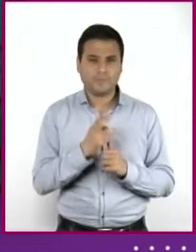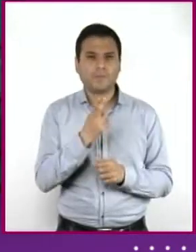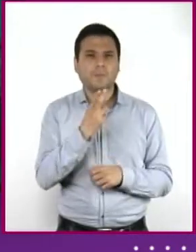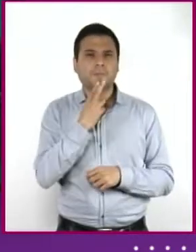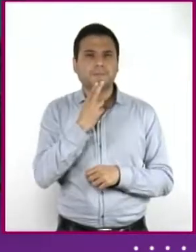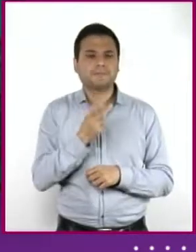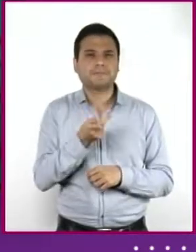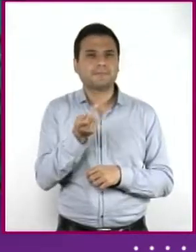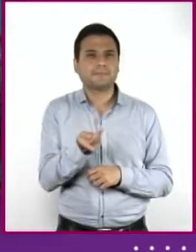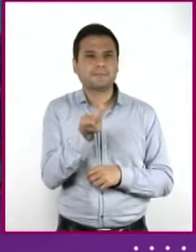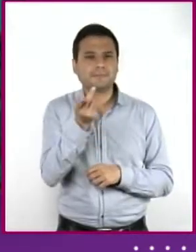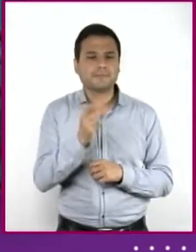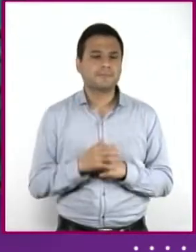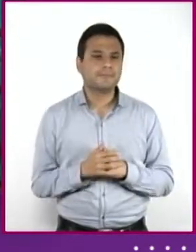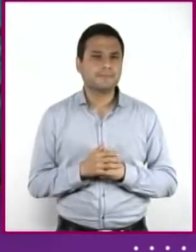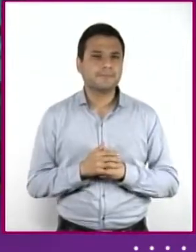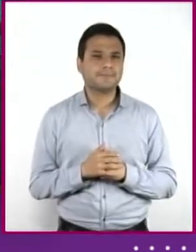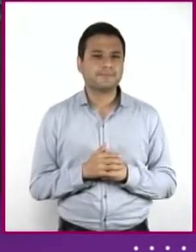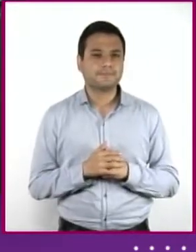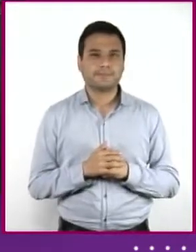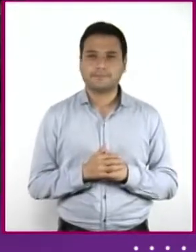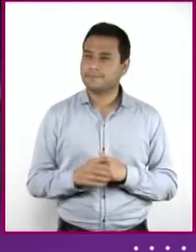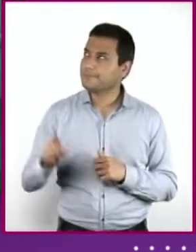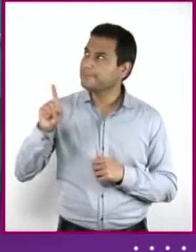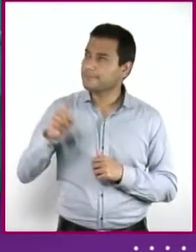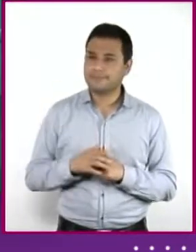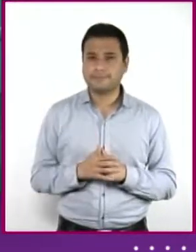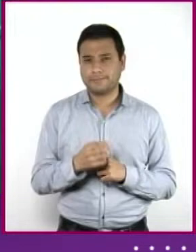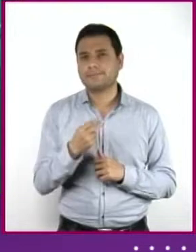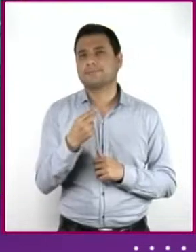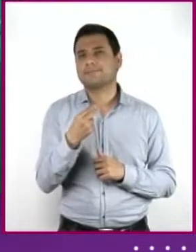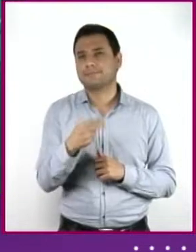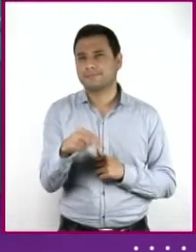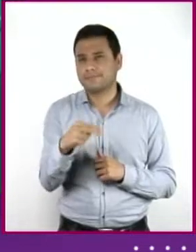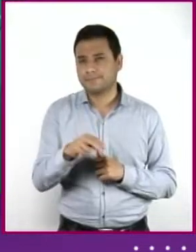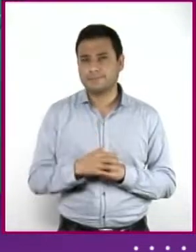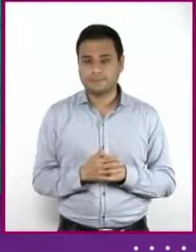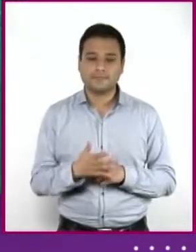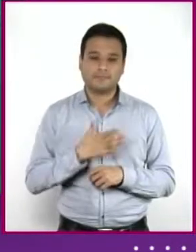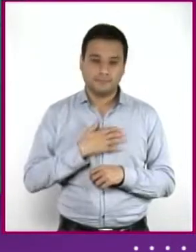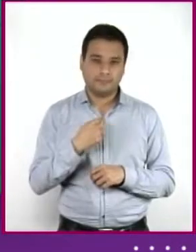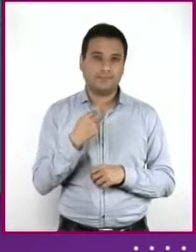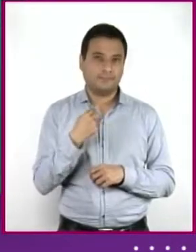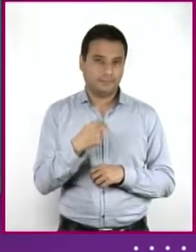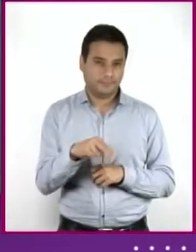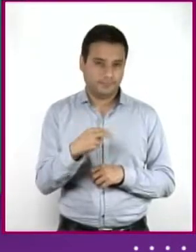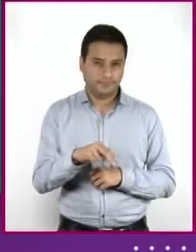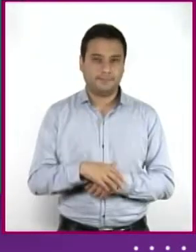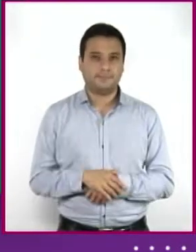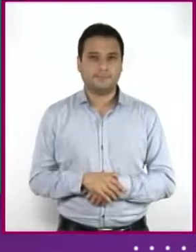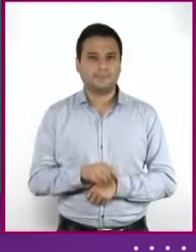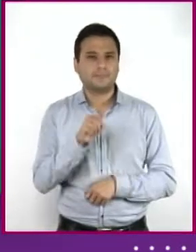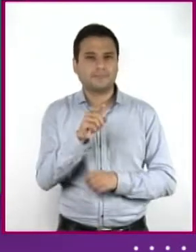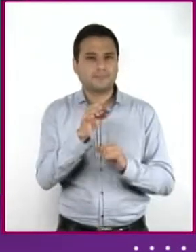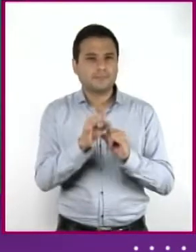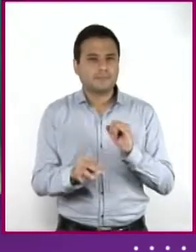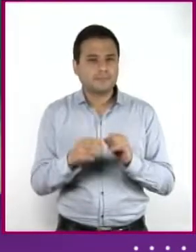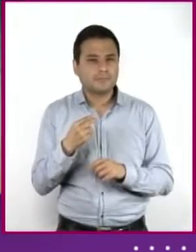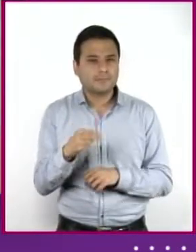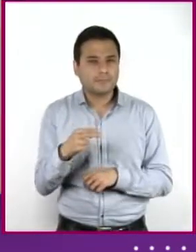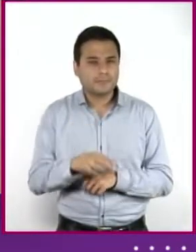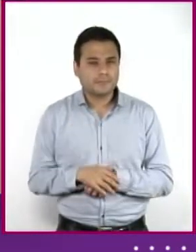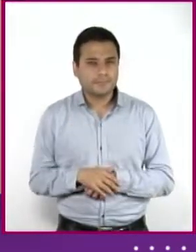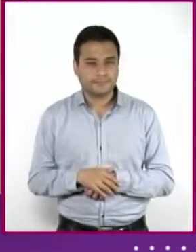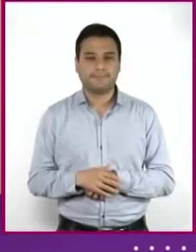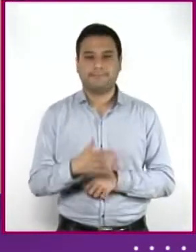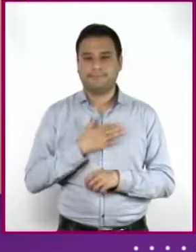siguientes preguntas y respuestas. What's your name? My name is... What's your last name? My